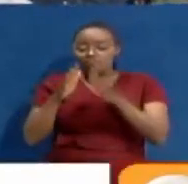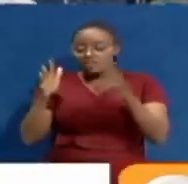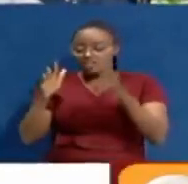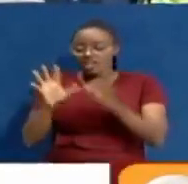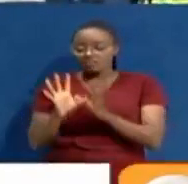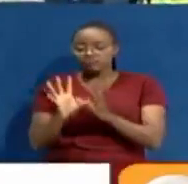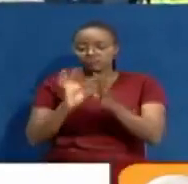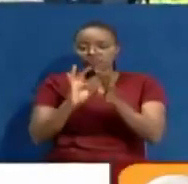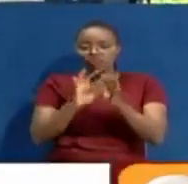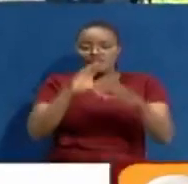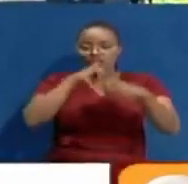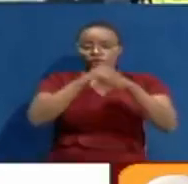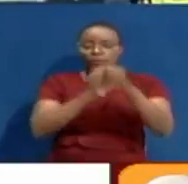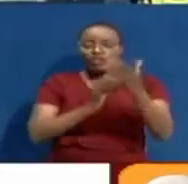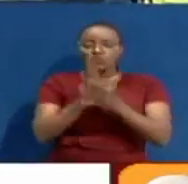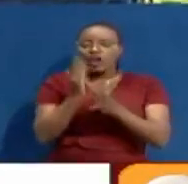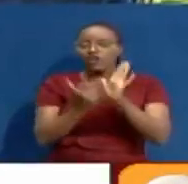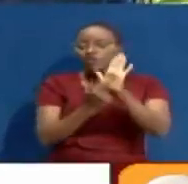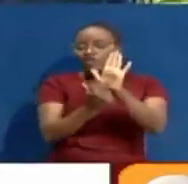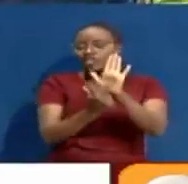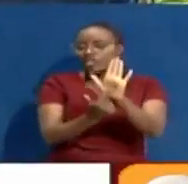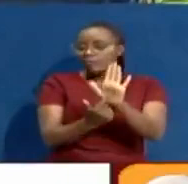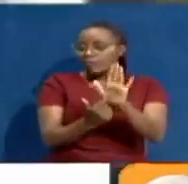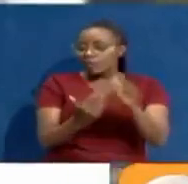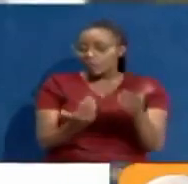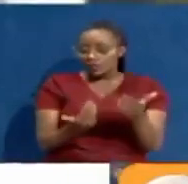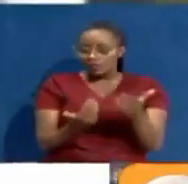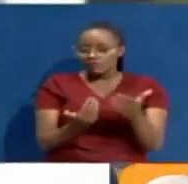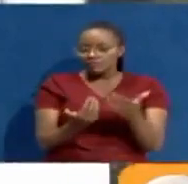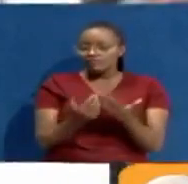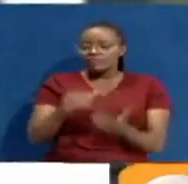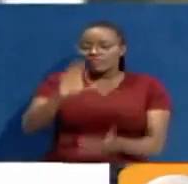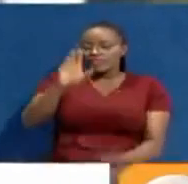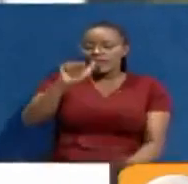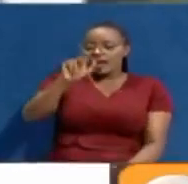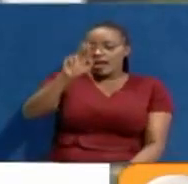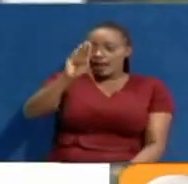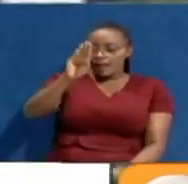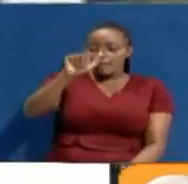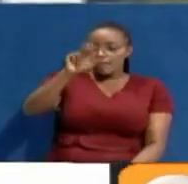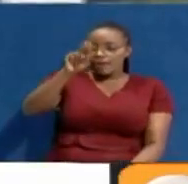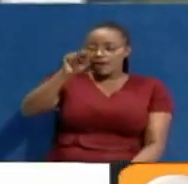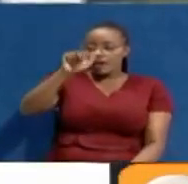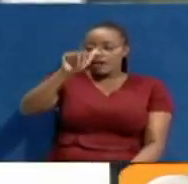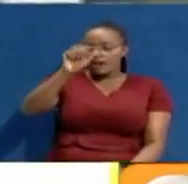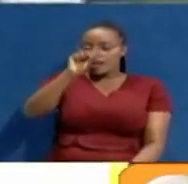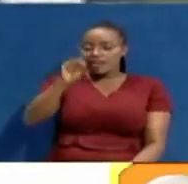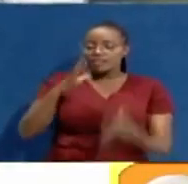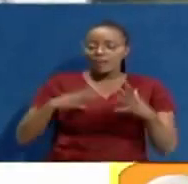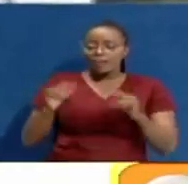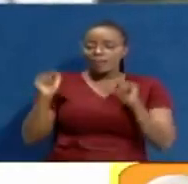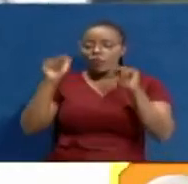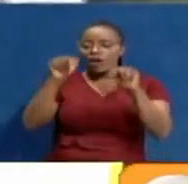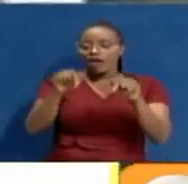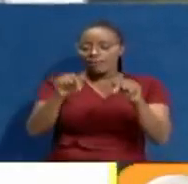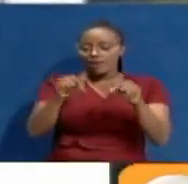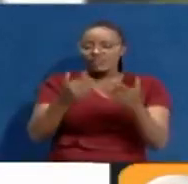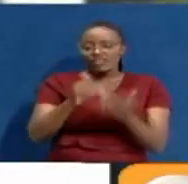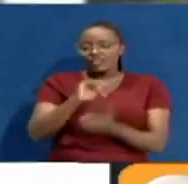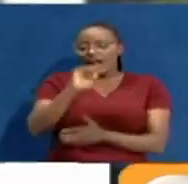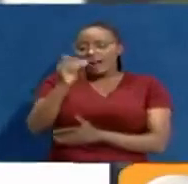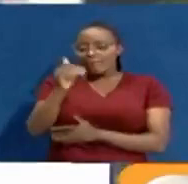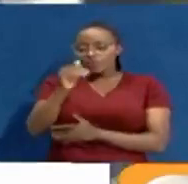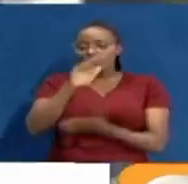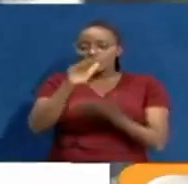intersections, to make sure that, for example, at City Cabanas, there are people coming there. There are people coming here at Capital